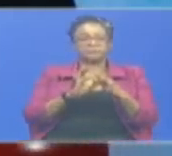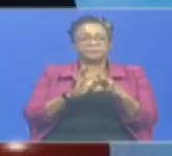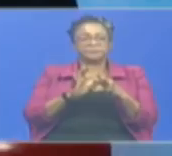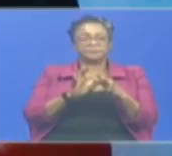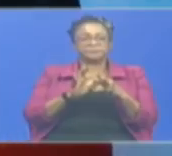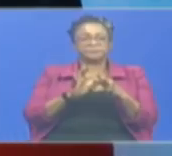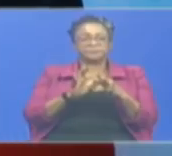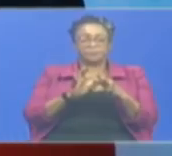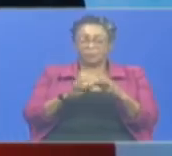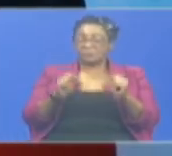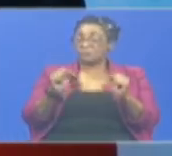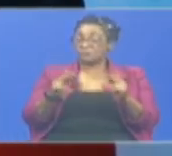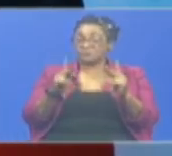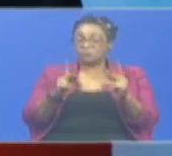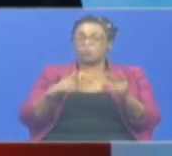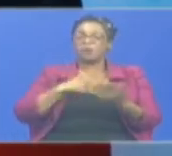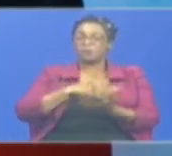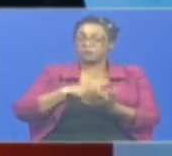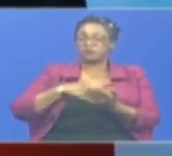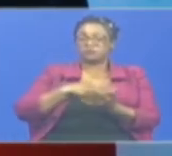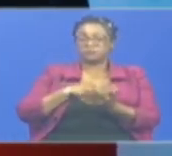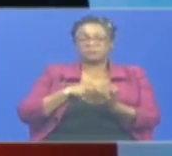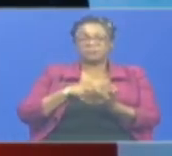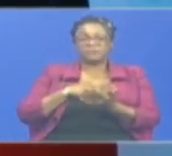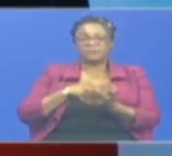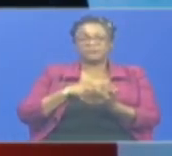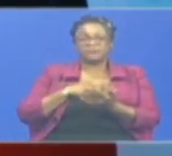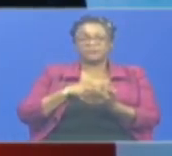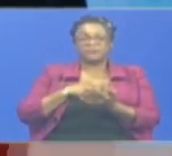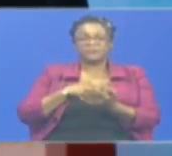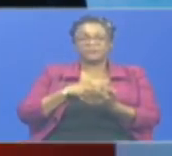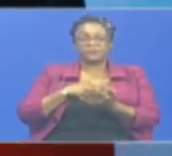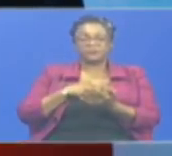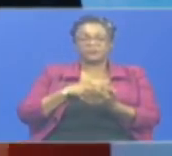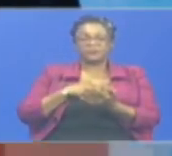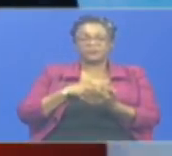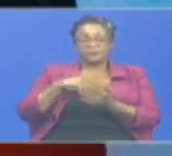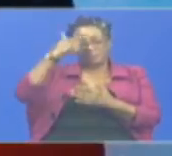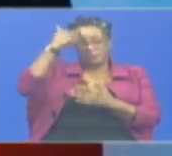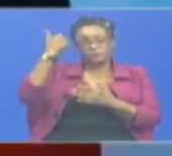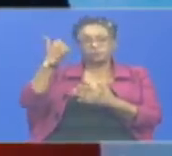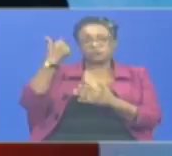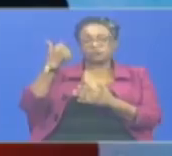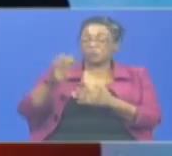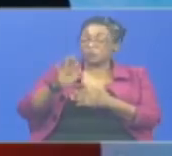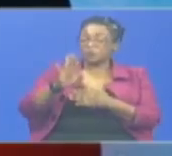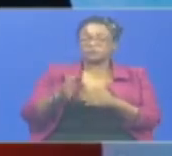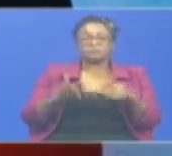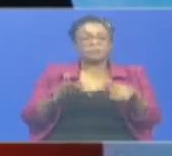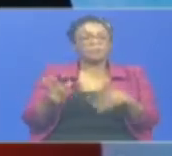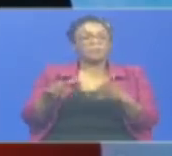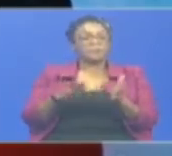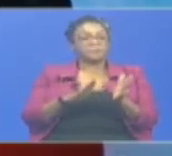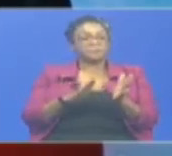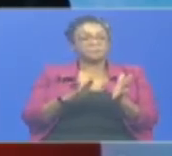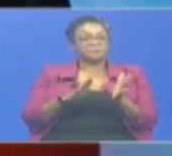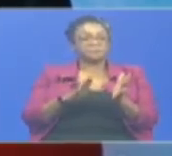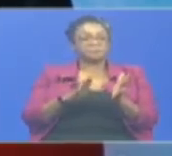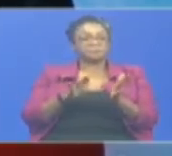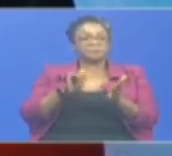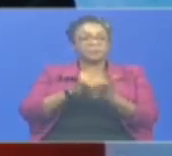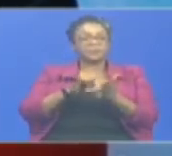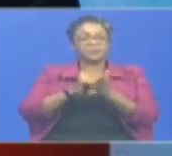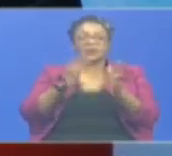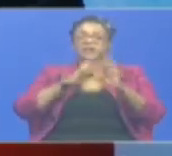has been good, and we do appreciate for that compliance, because it is those measures that result